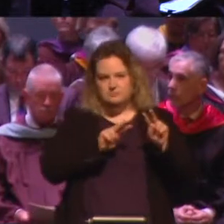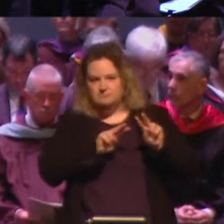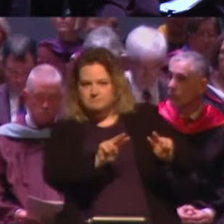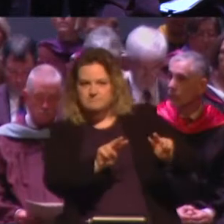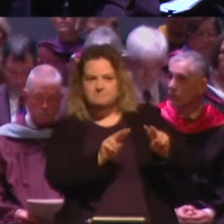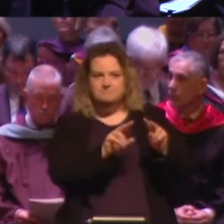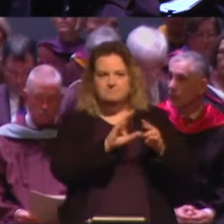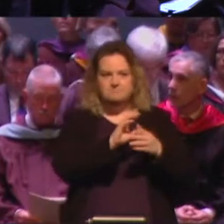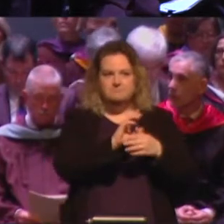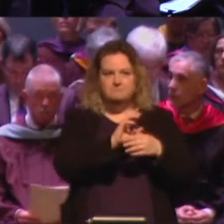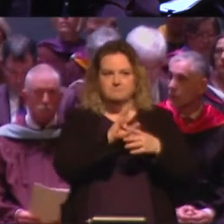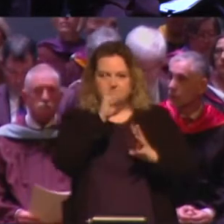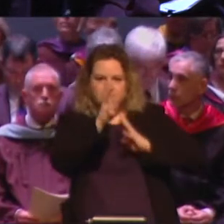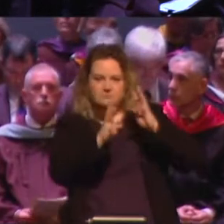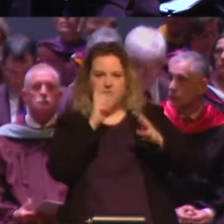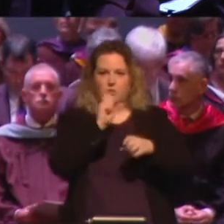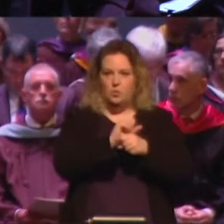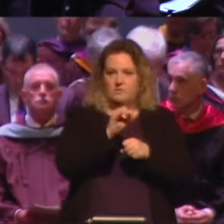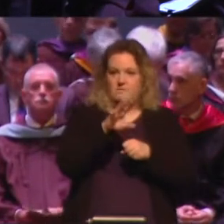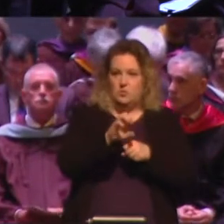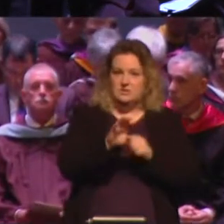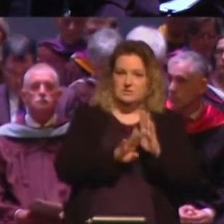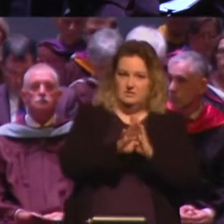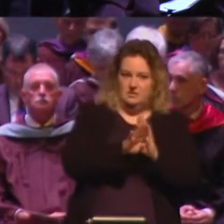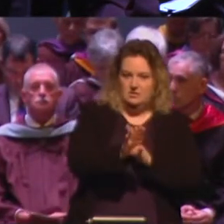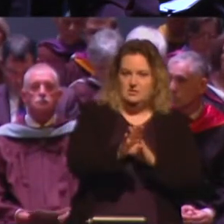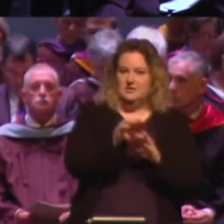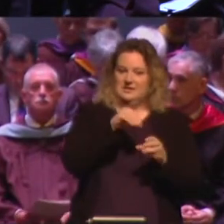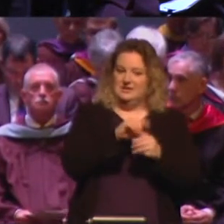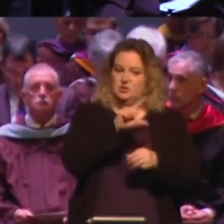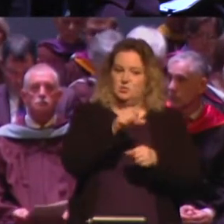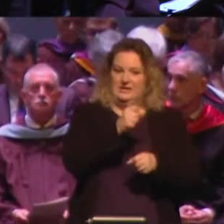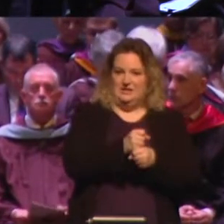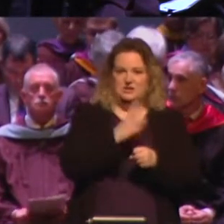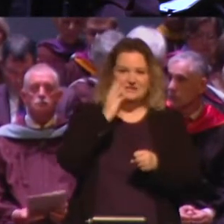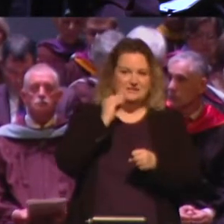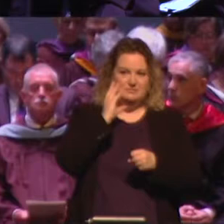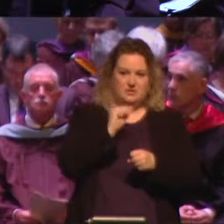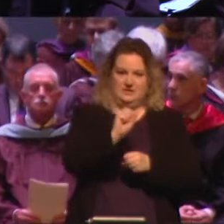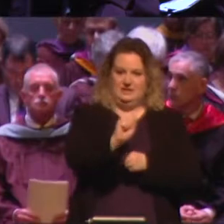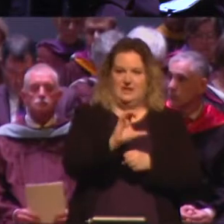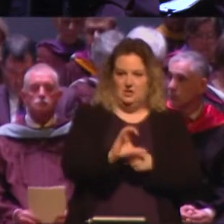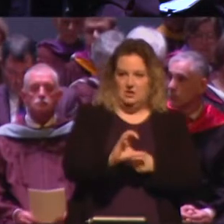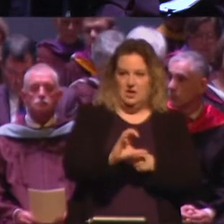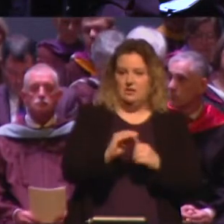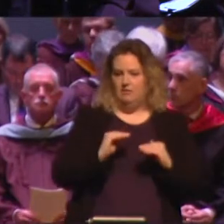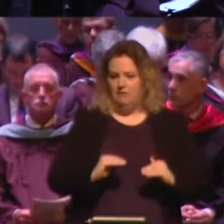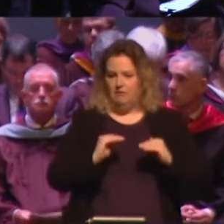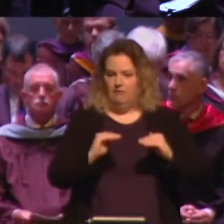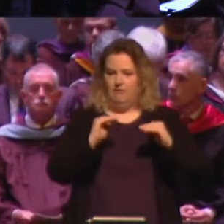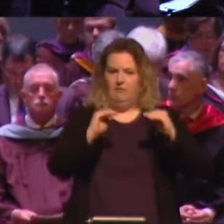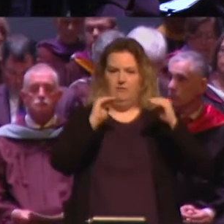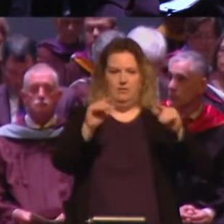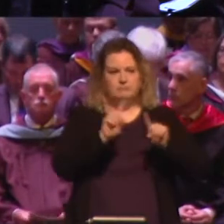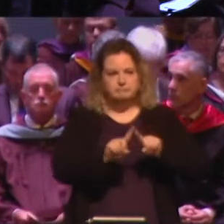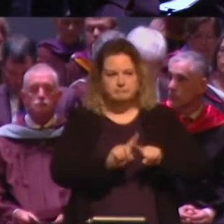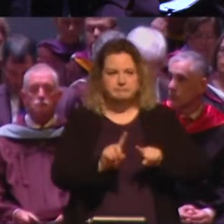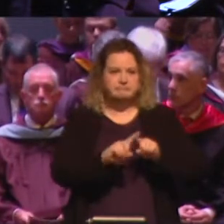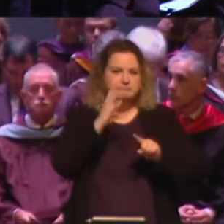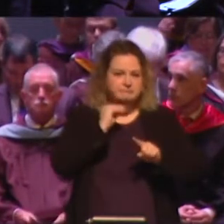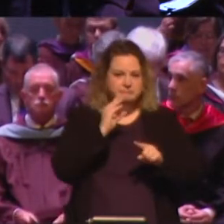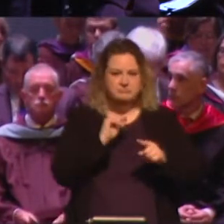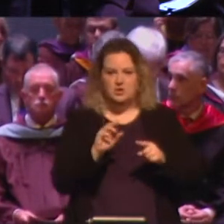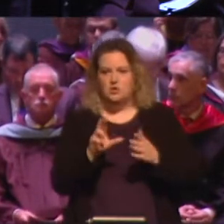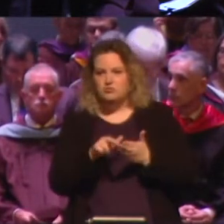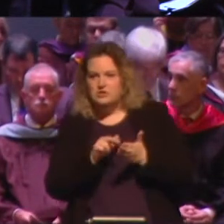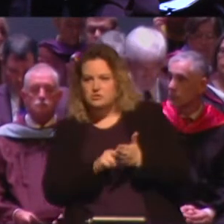is informed by both his 20 years in the South Carolina technical system, rising through roles from registrar to dean to